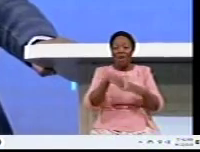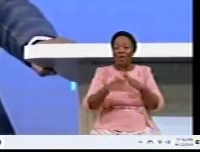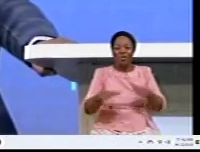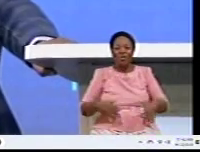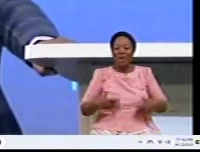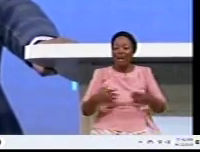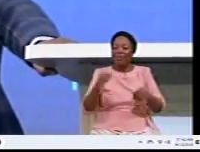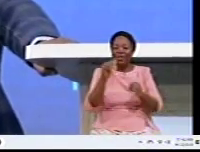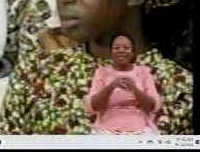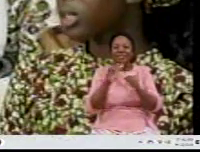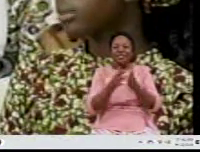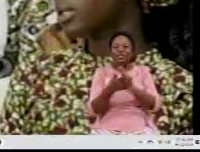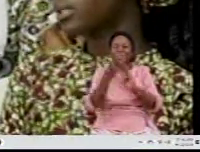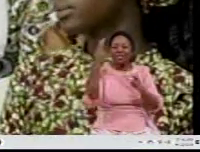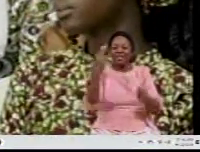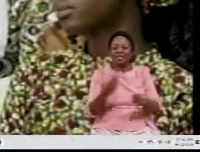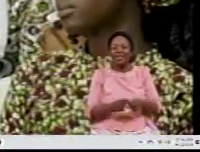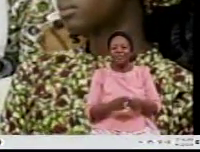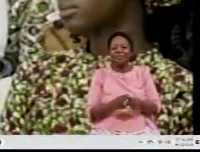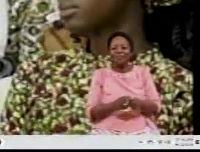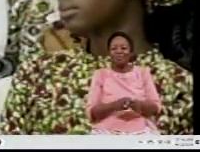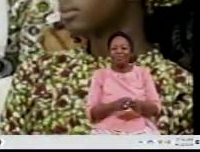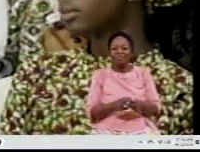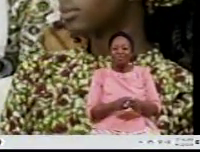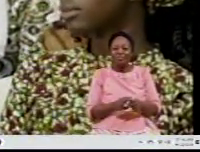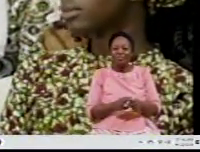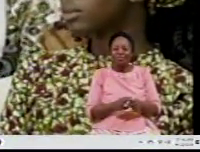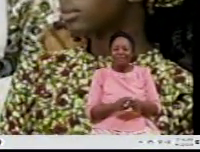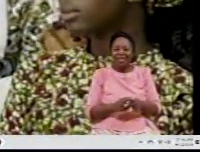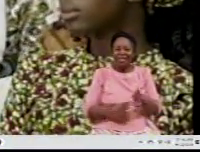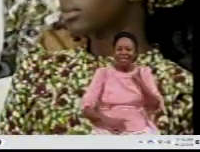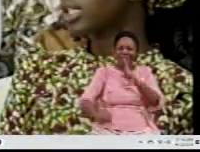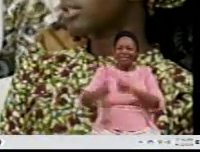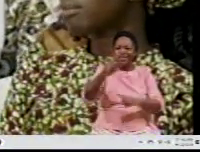in Jesus' name. Somebody say